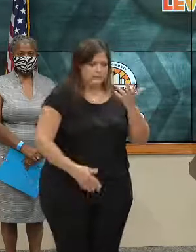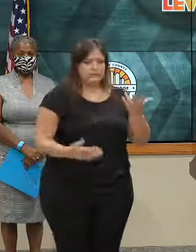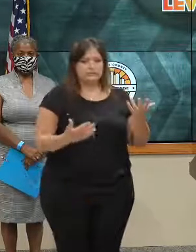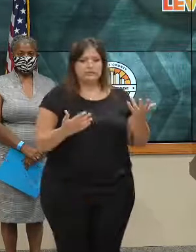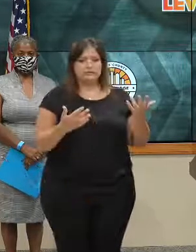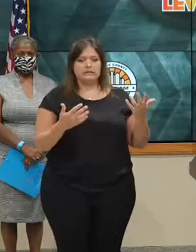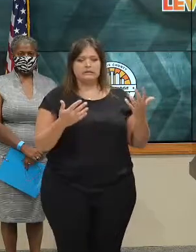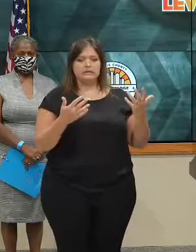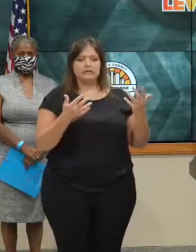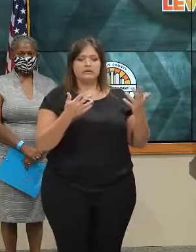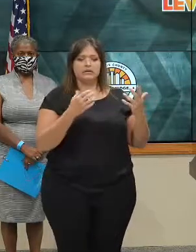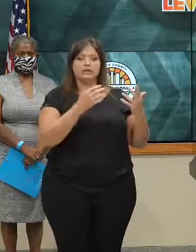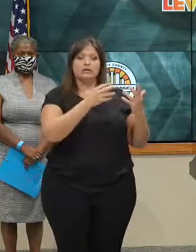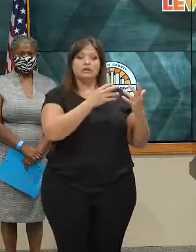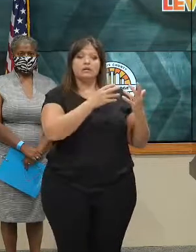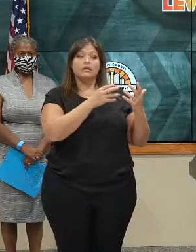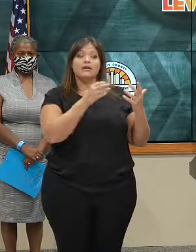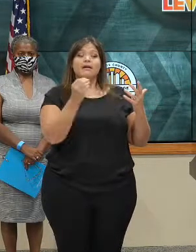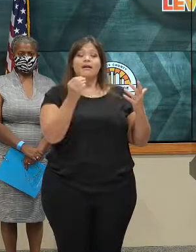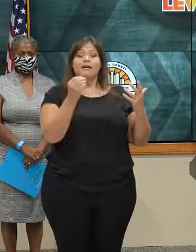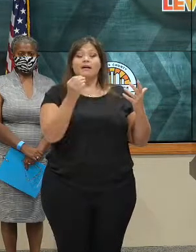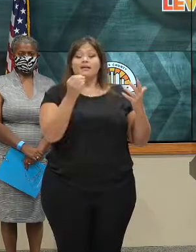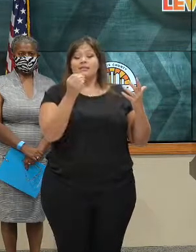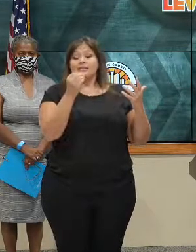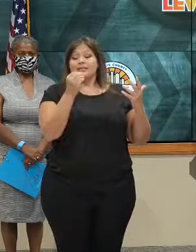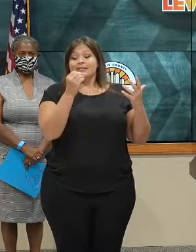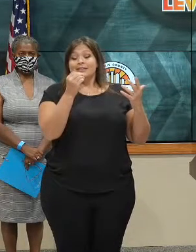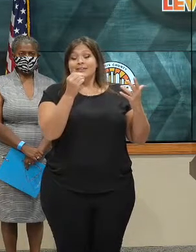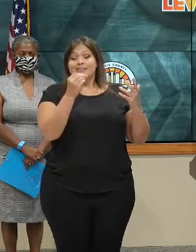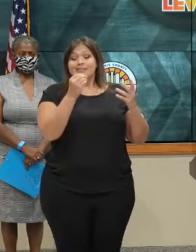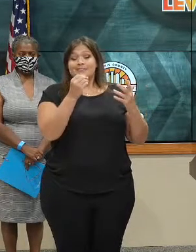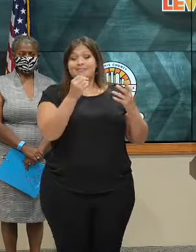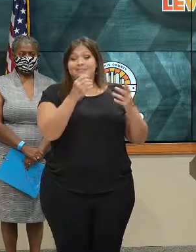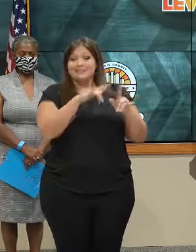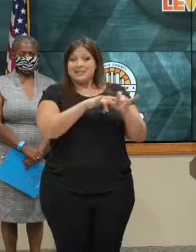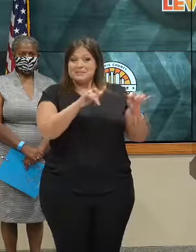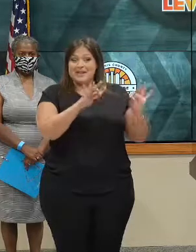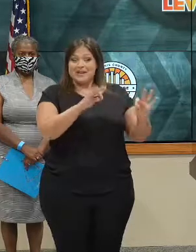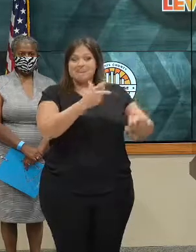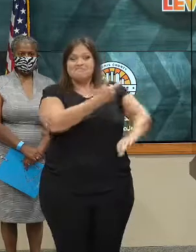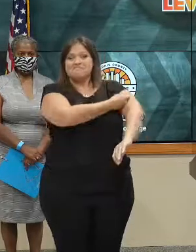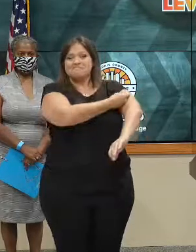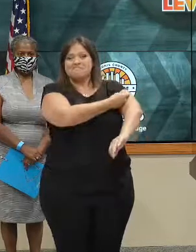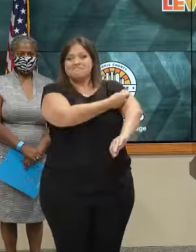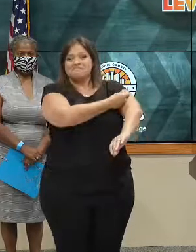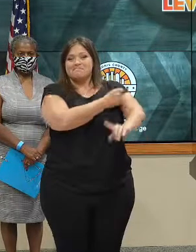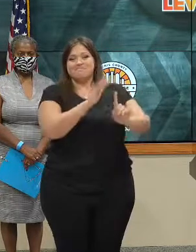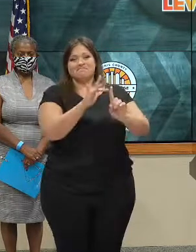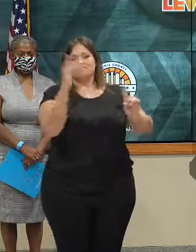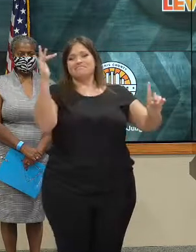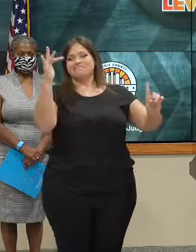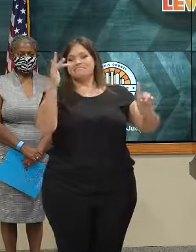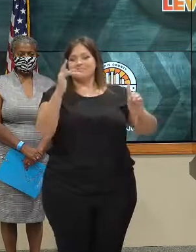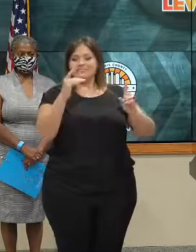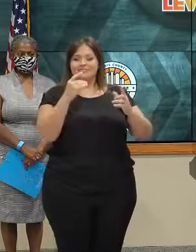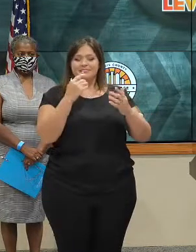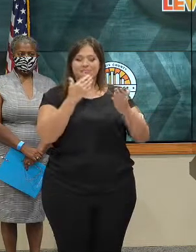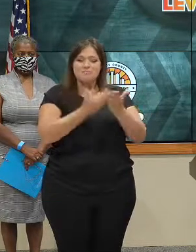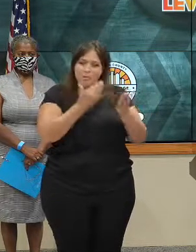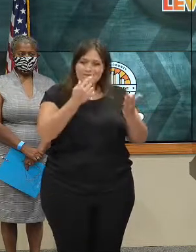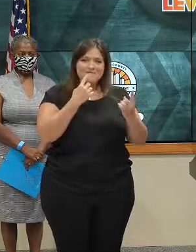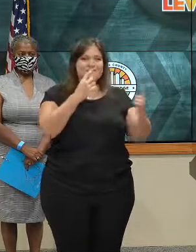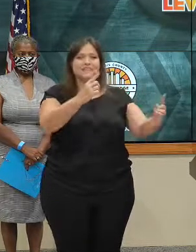the arrival of miracle vaccines that have proven effective and safe, that are readily available